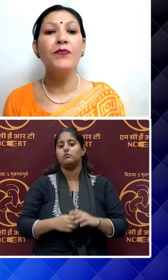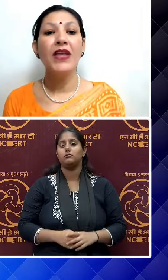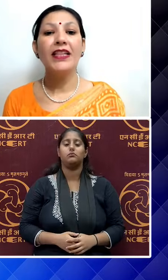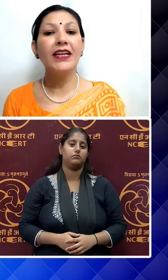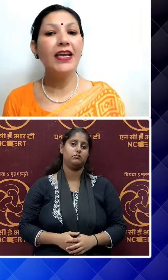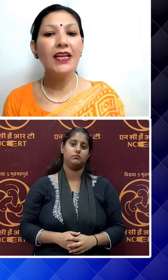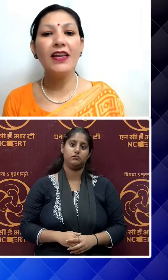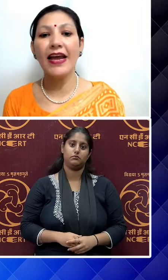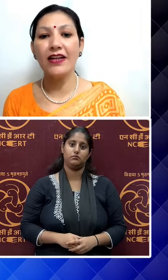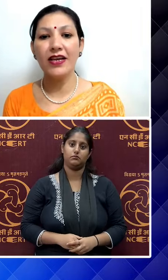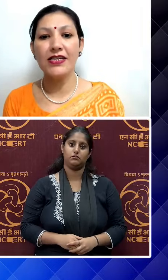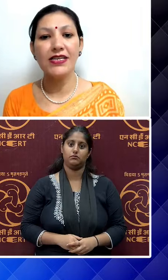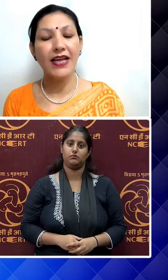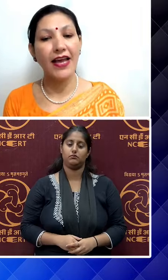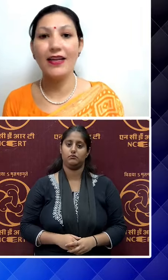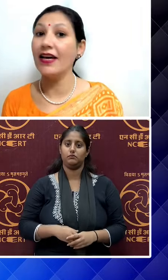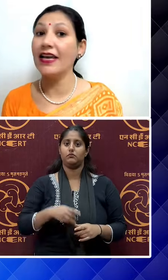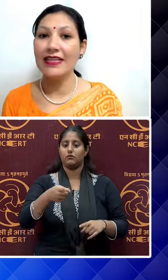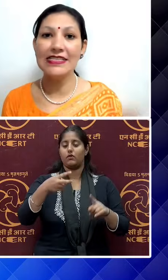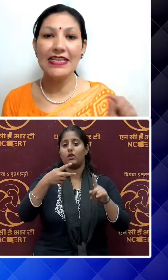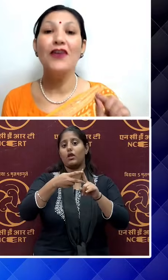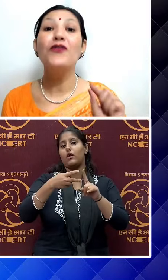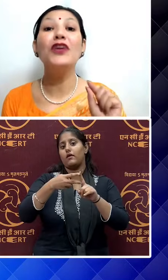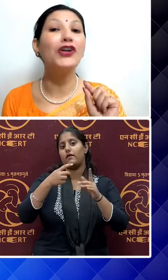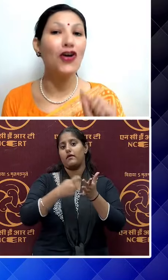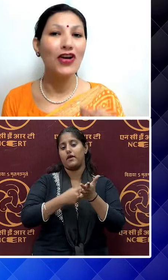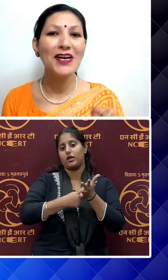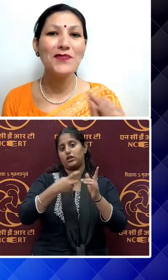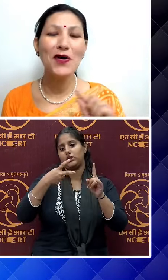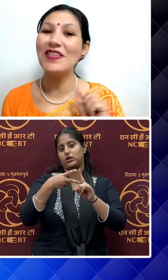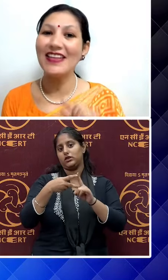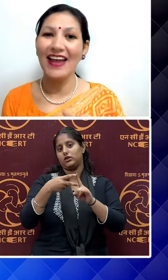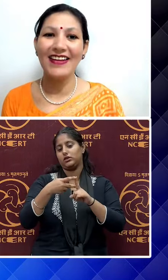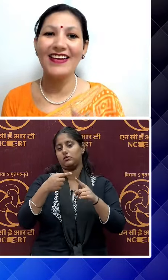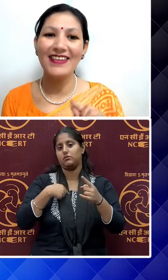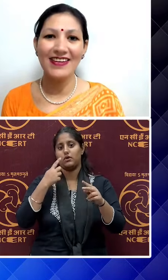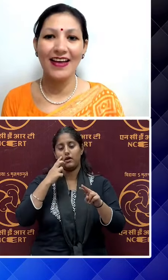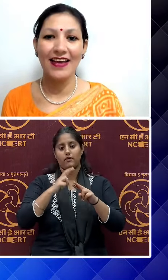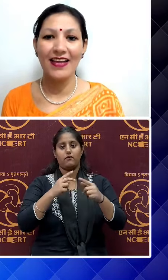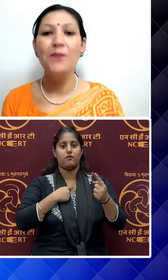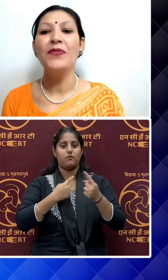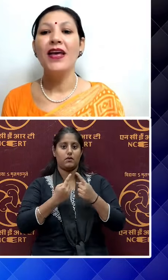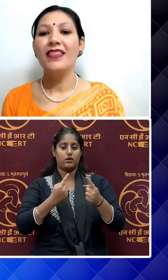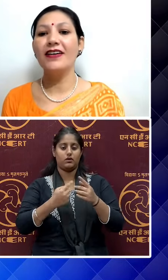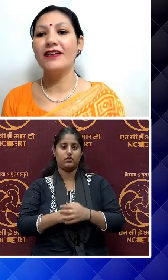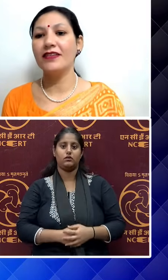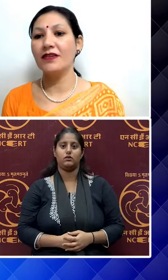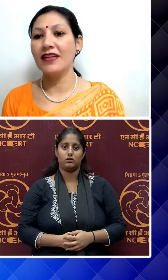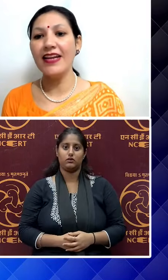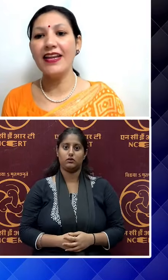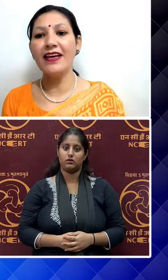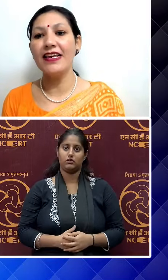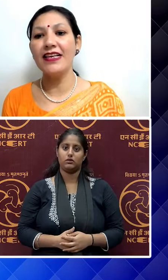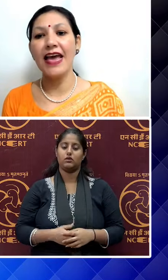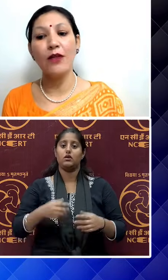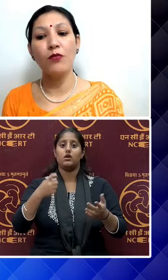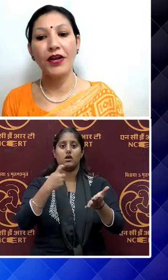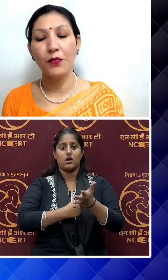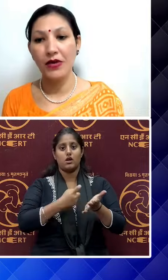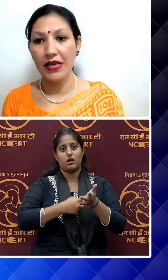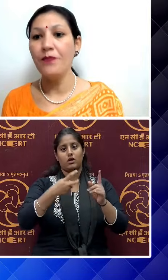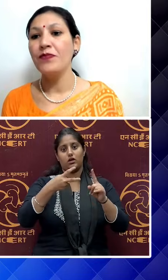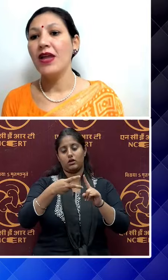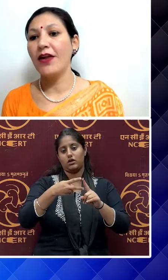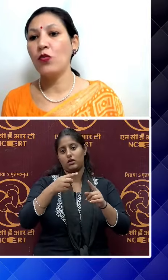is that in a right angle triangle, again see, we are talking about the right angle triangle. The right angle is at